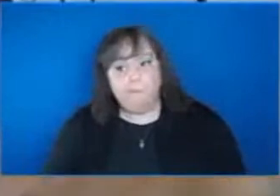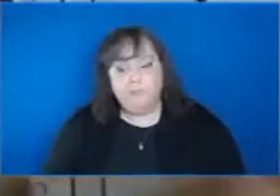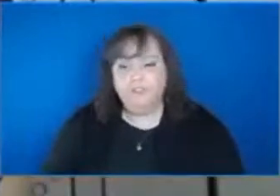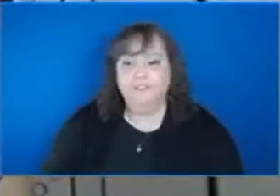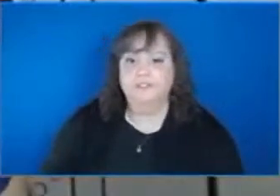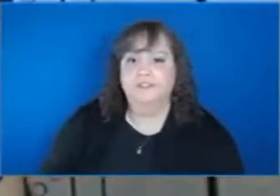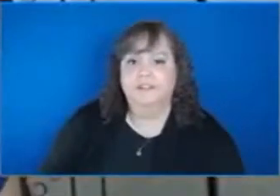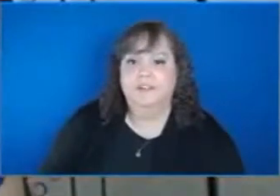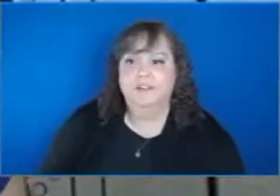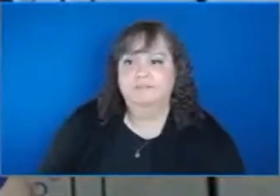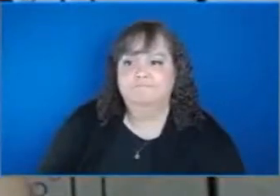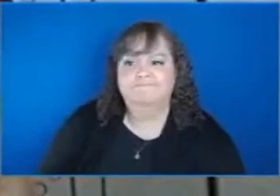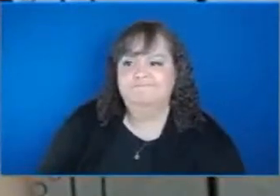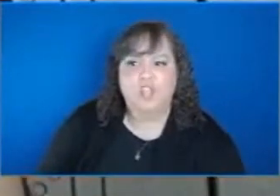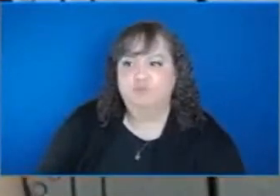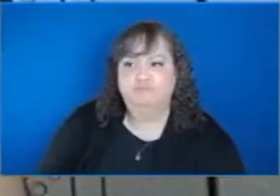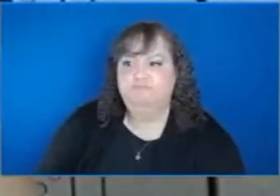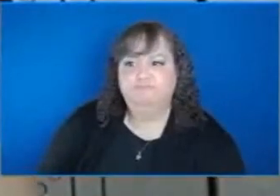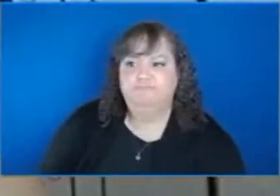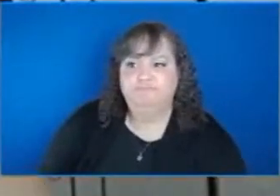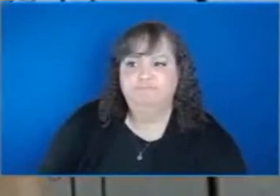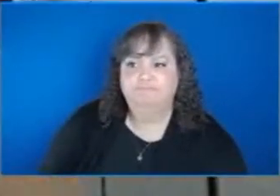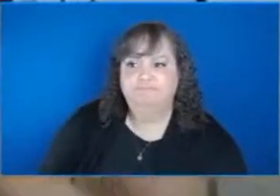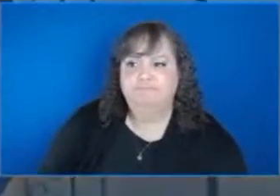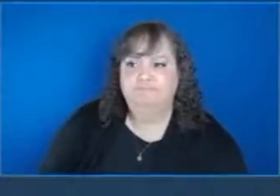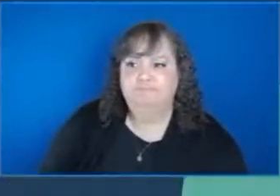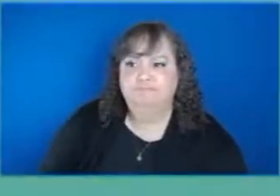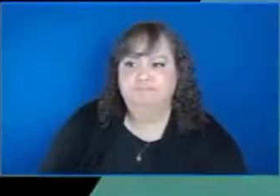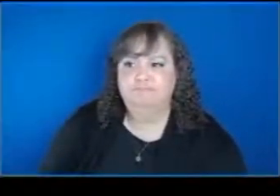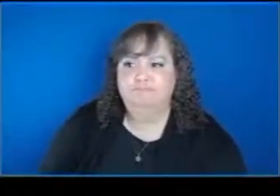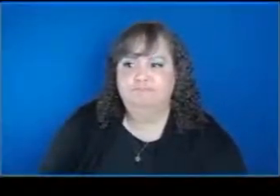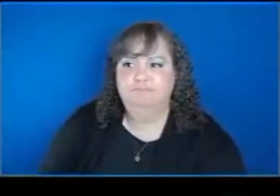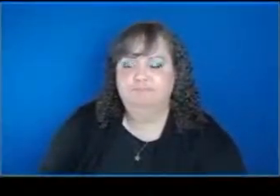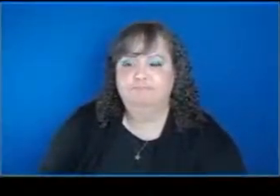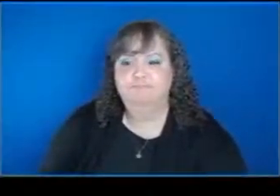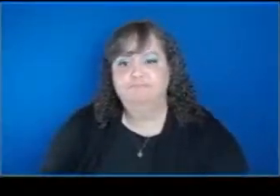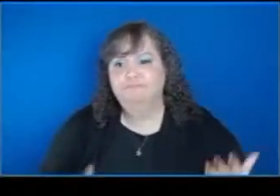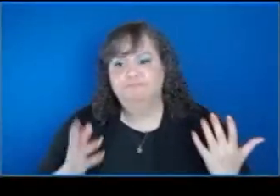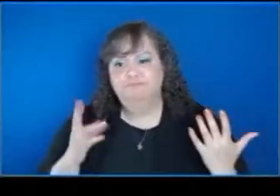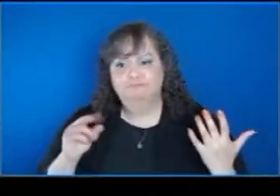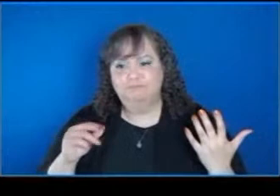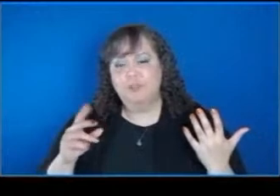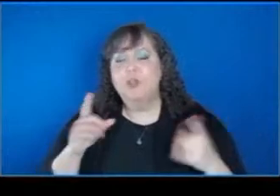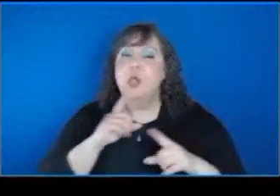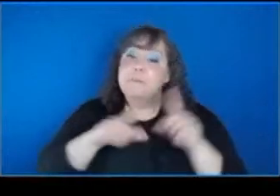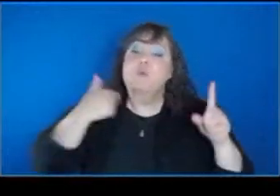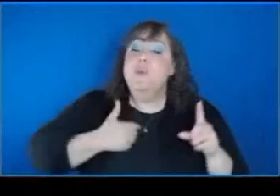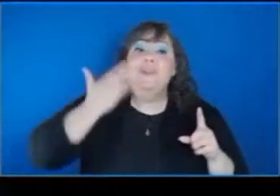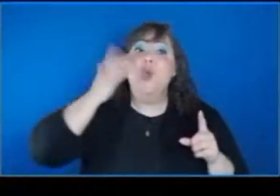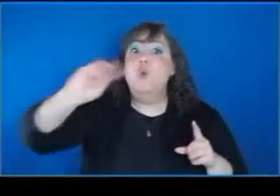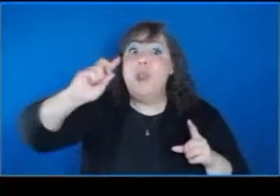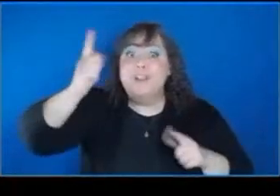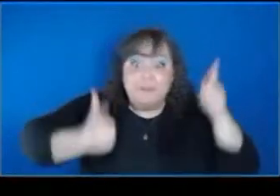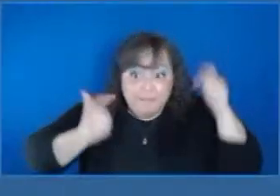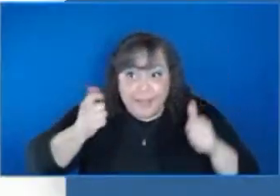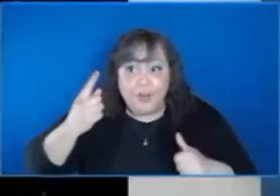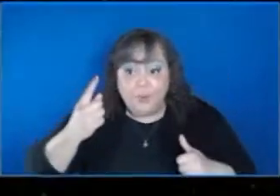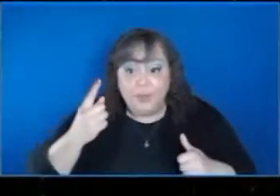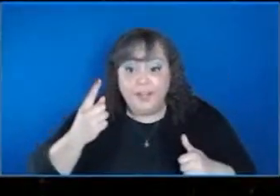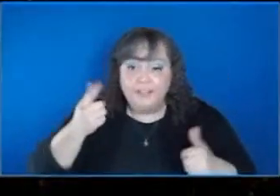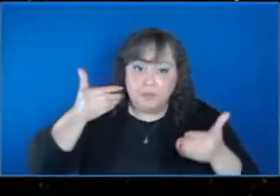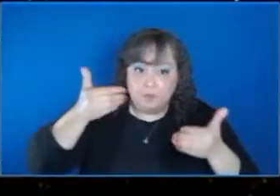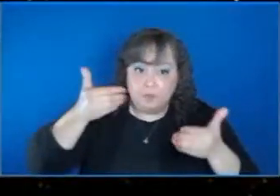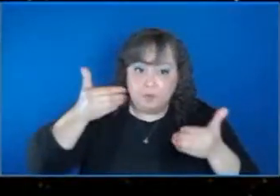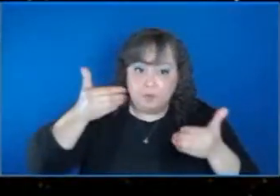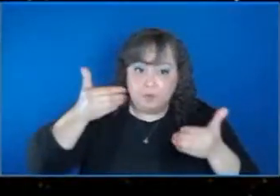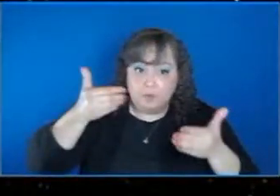Well, no. But the good news is we know where most of the really big ones are. They get closest to the Earth. We found more than 90% of